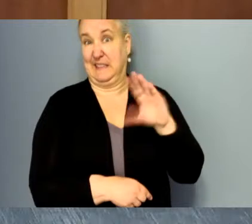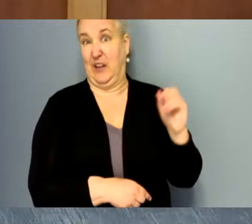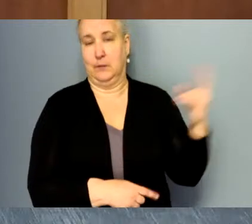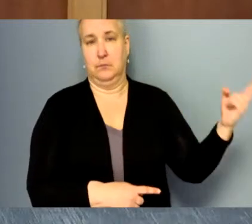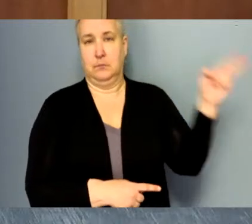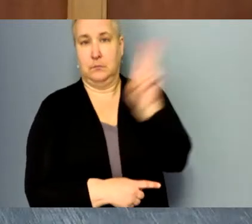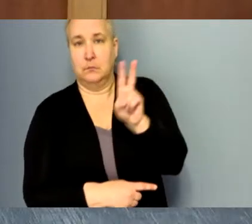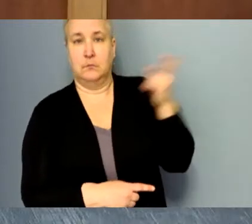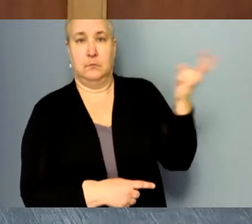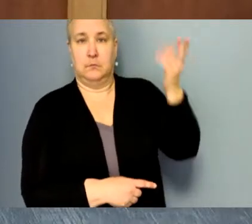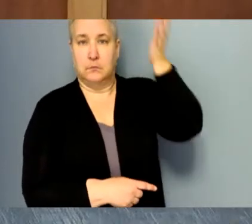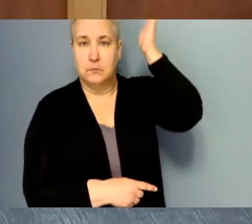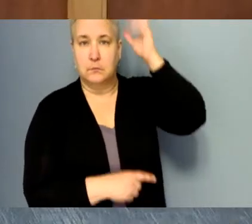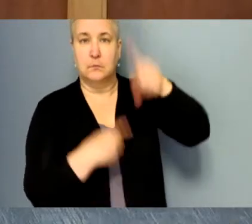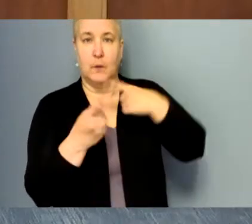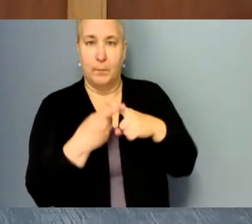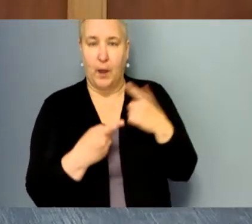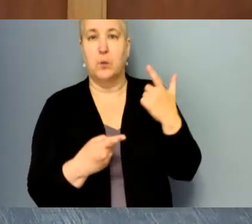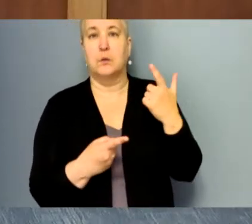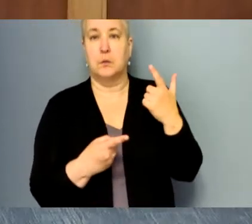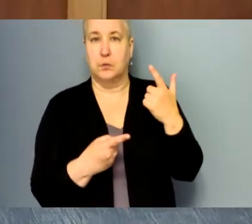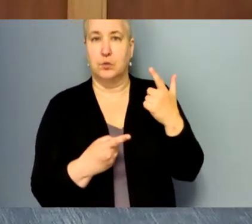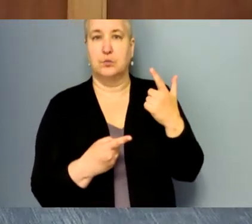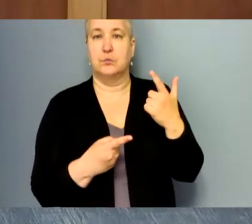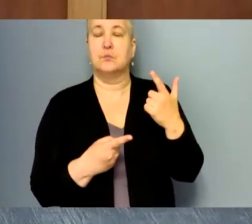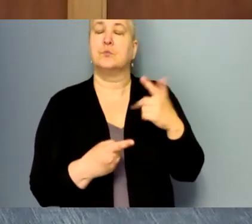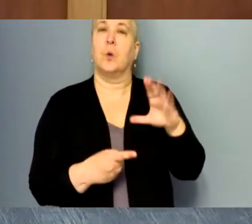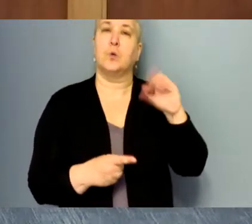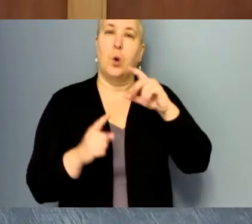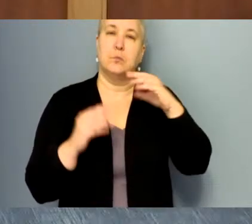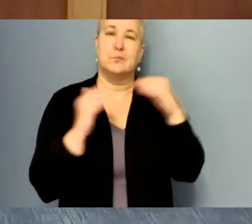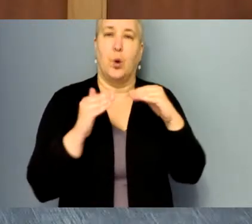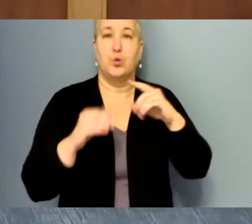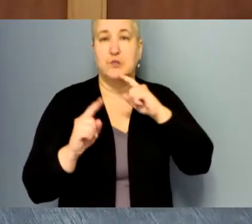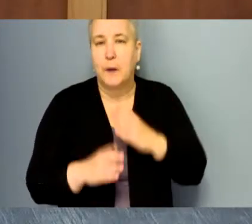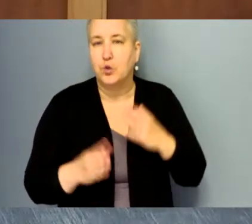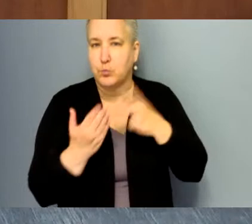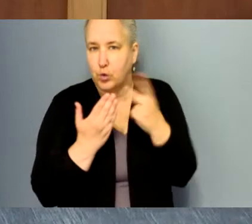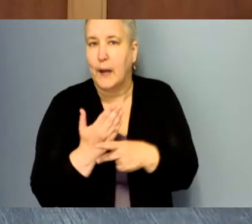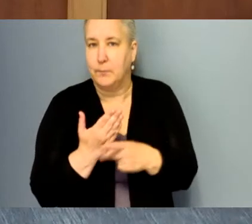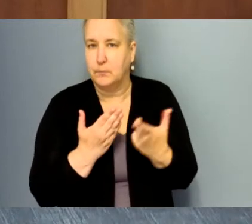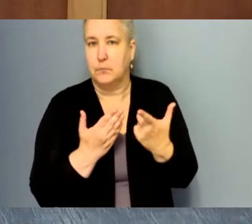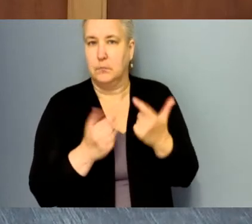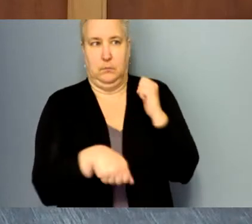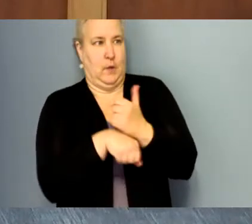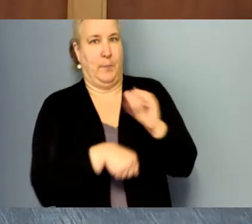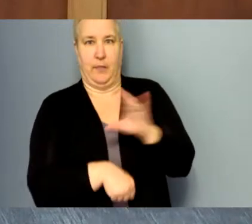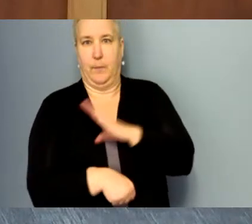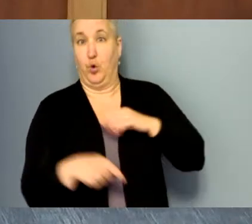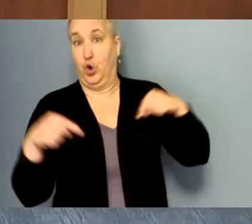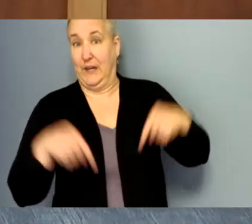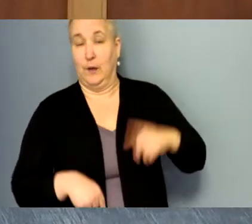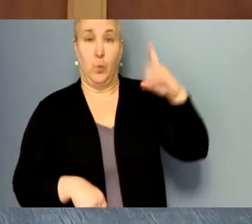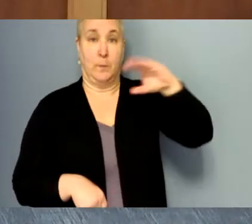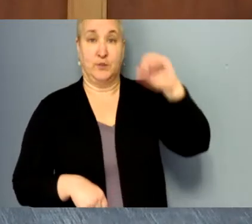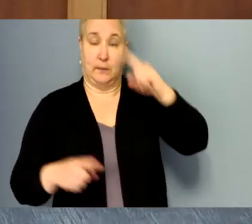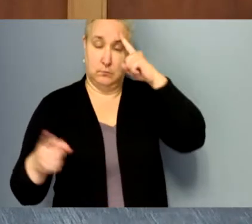to speak about the co-responder program that was created by this board unanimously